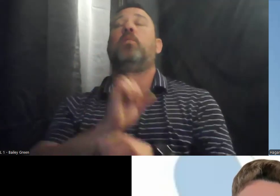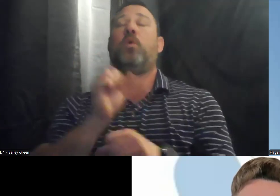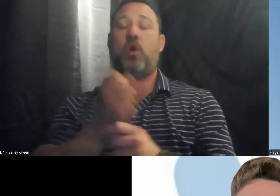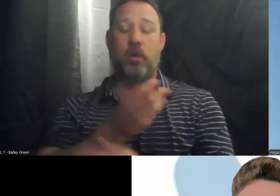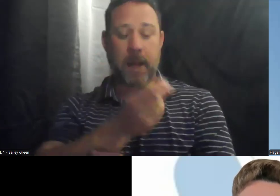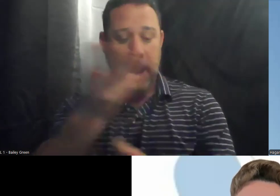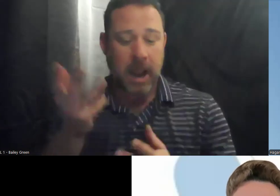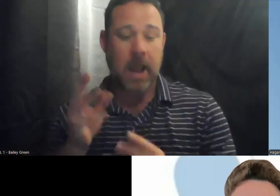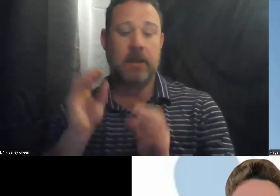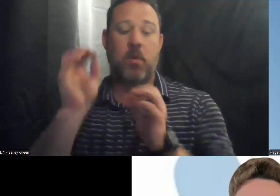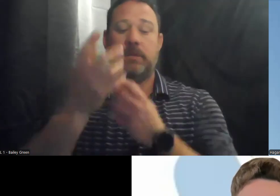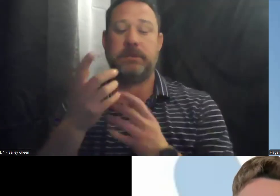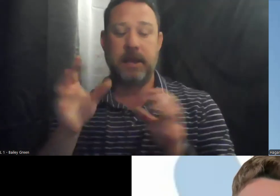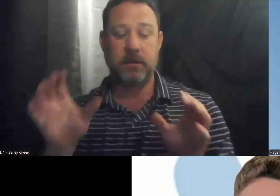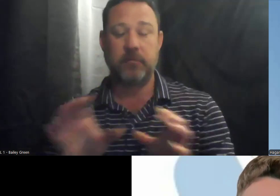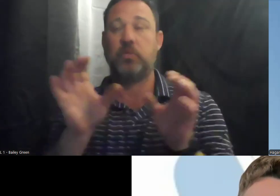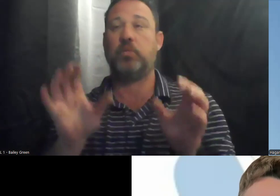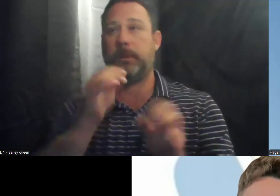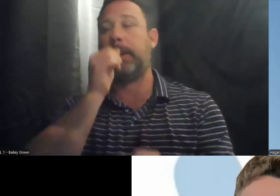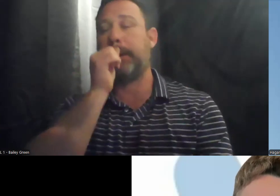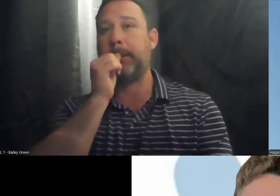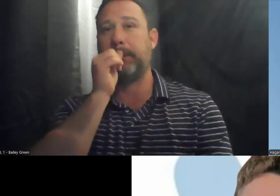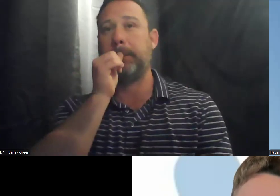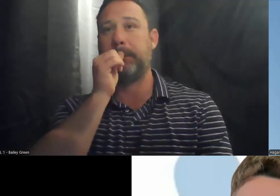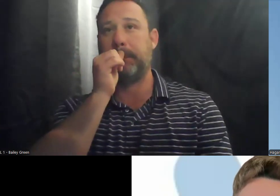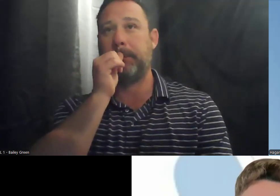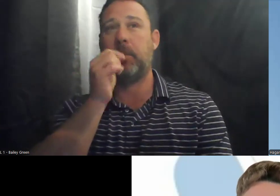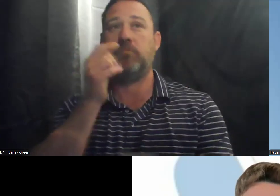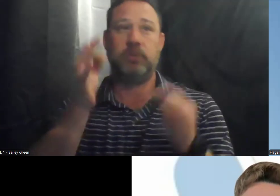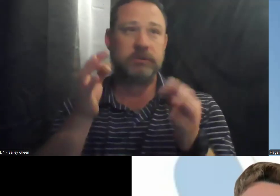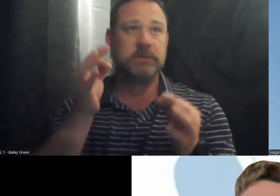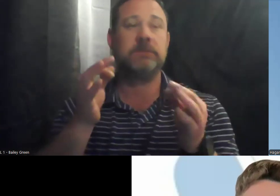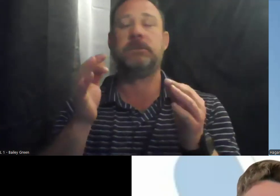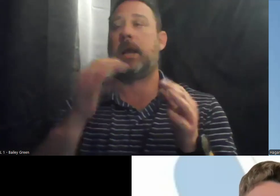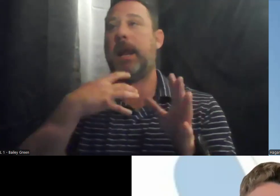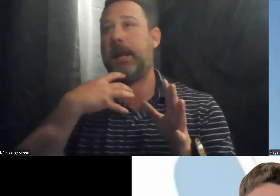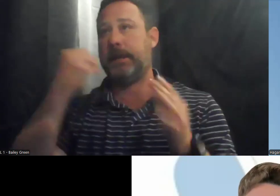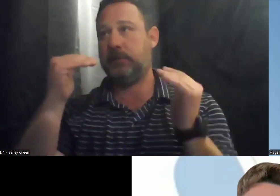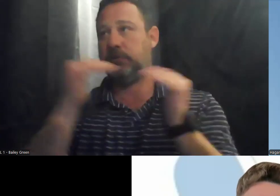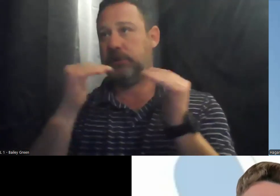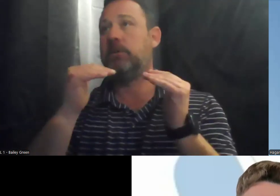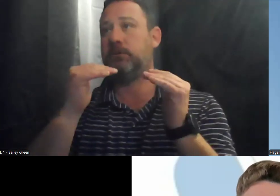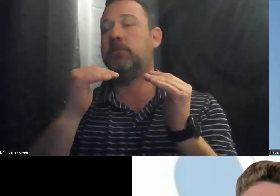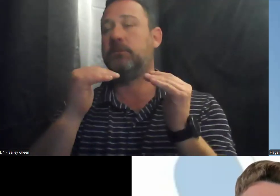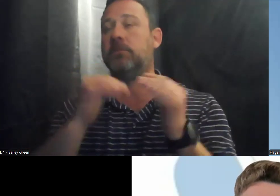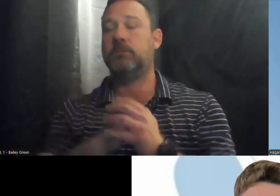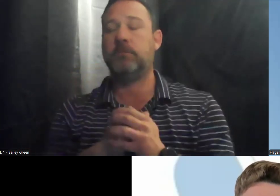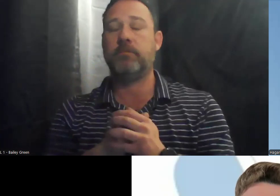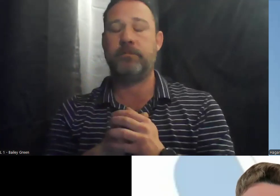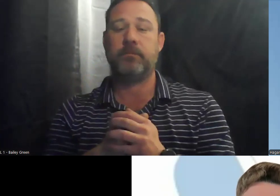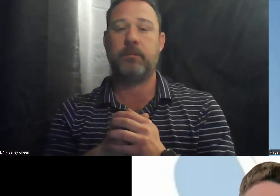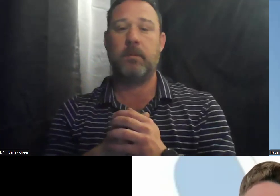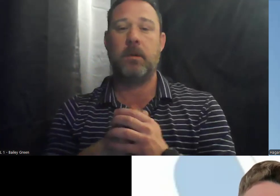many organizations have been doing, Justice and Aging certainly being one of them. And getting the word